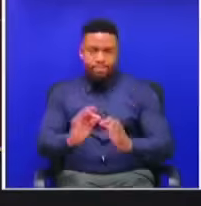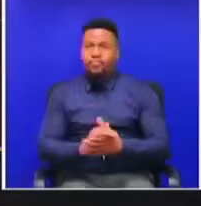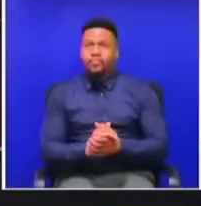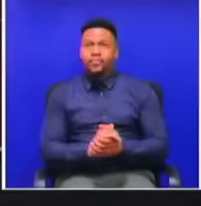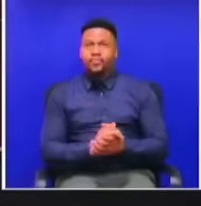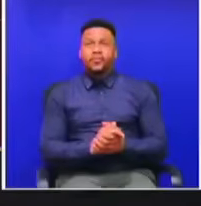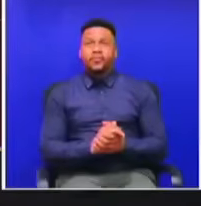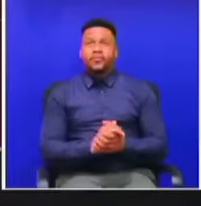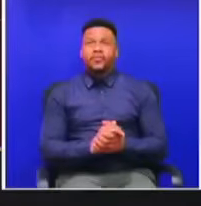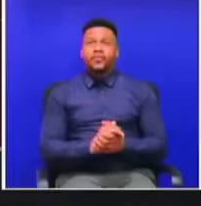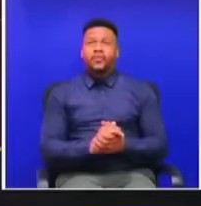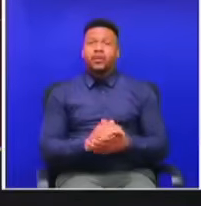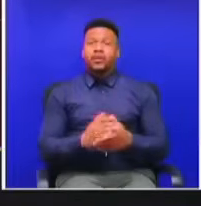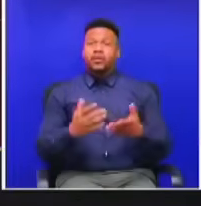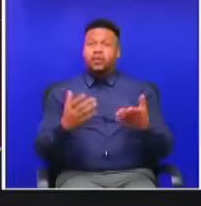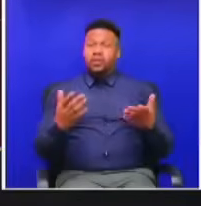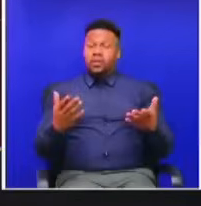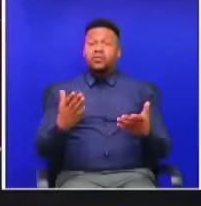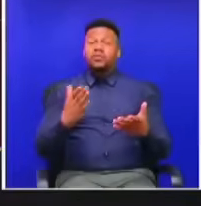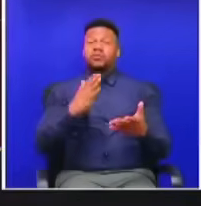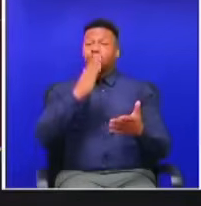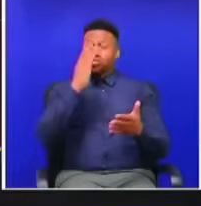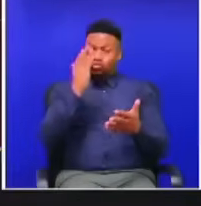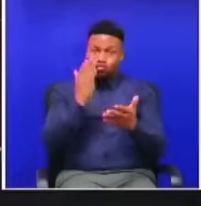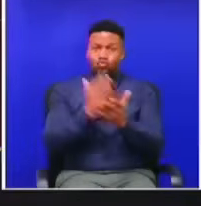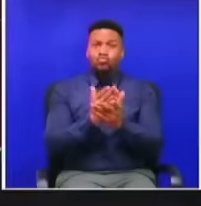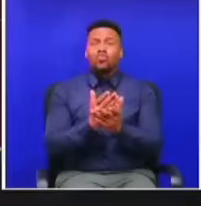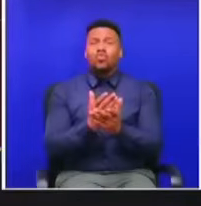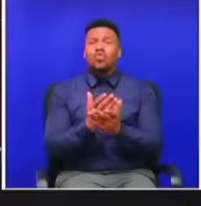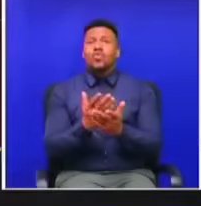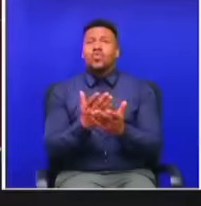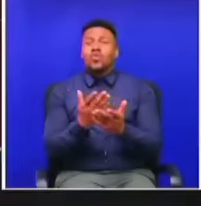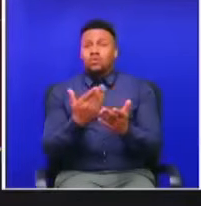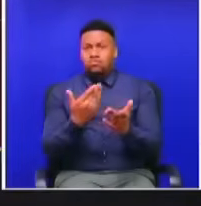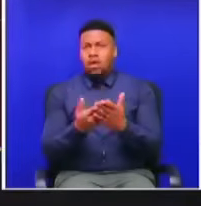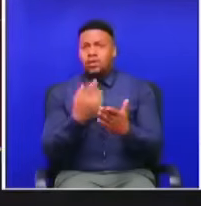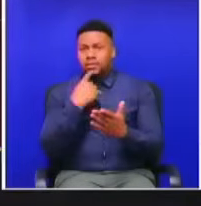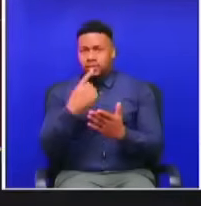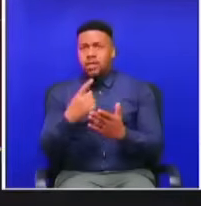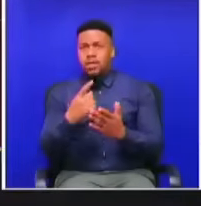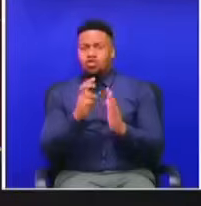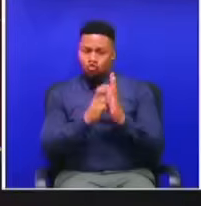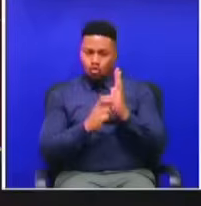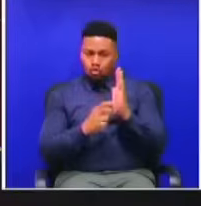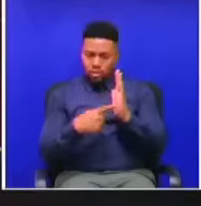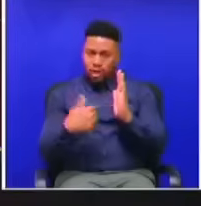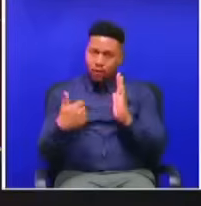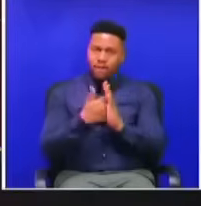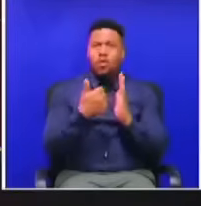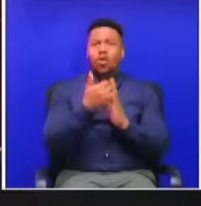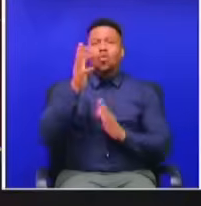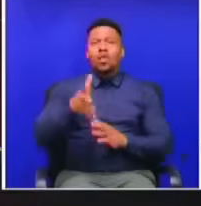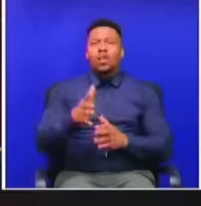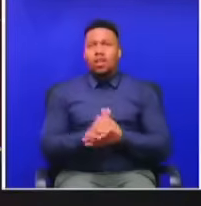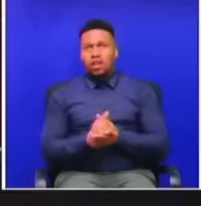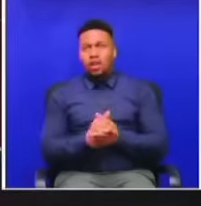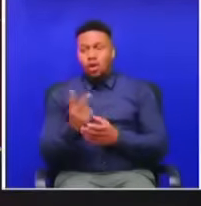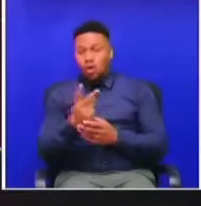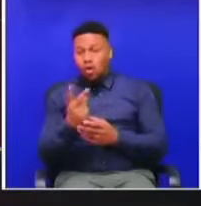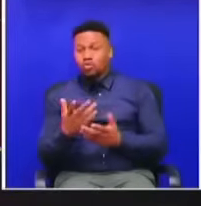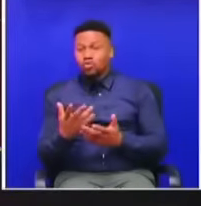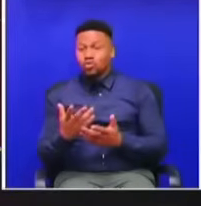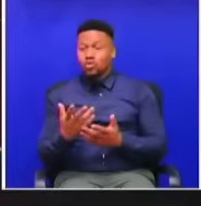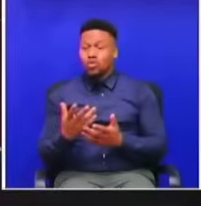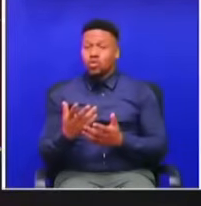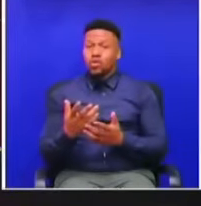give would be adherence to regulations and to the watchful eye of the